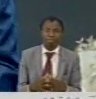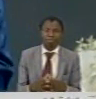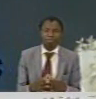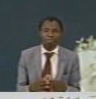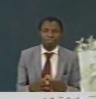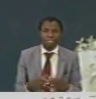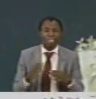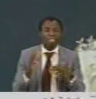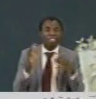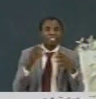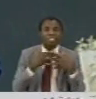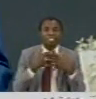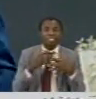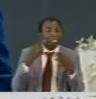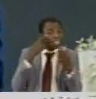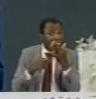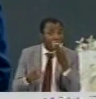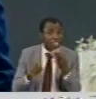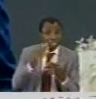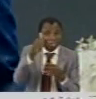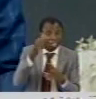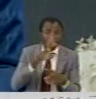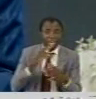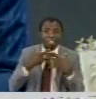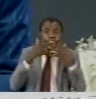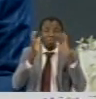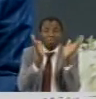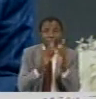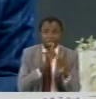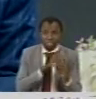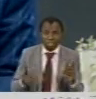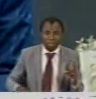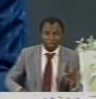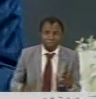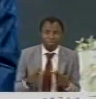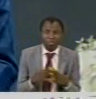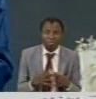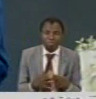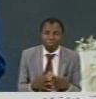Check yourself and shout praise the Lord.